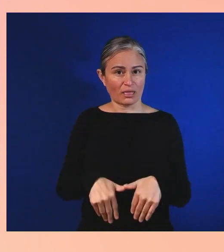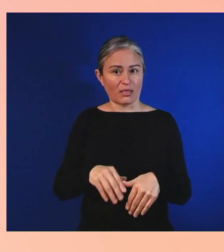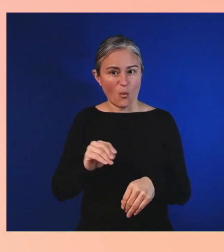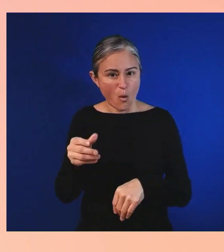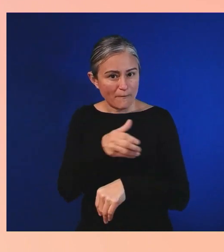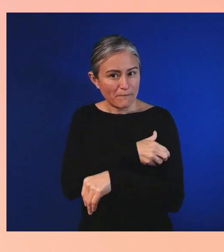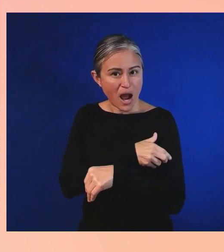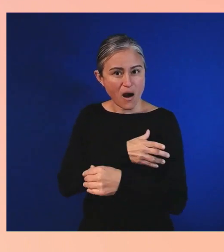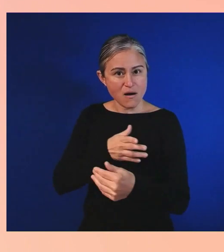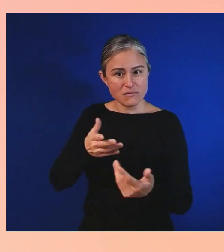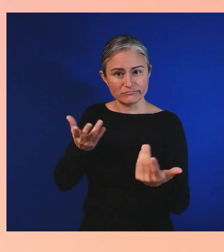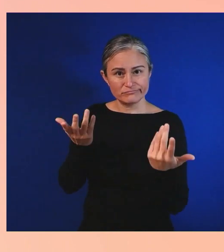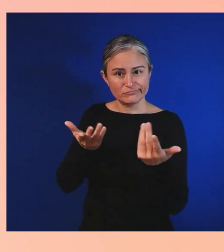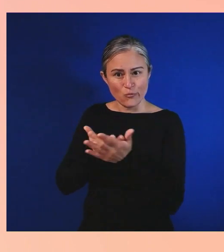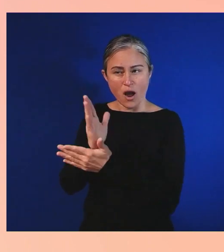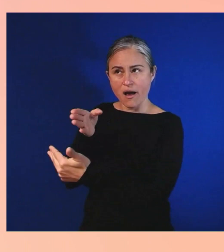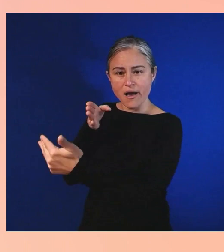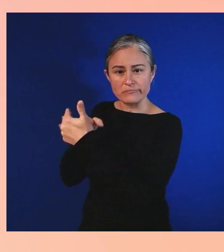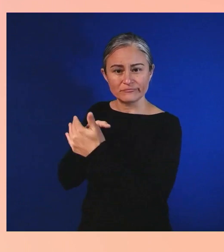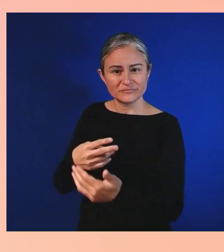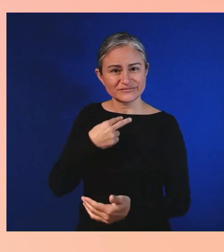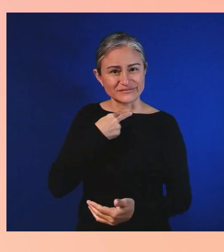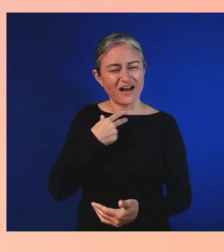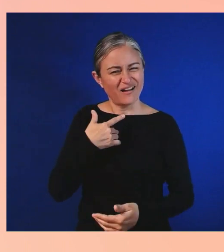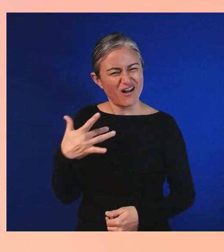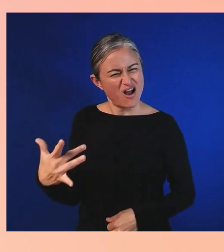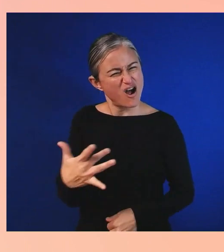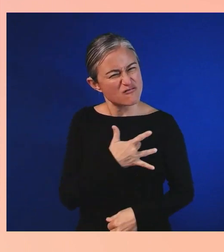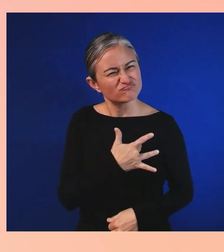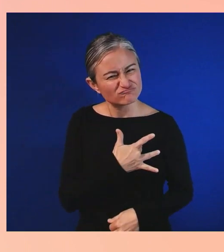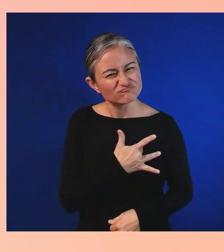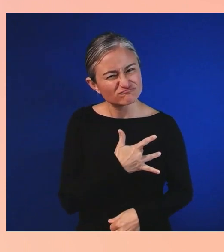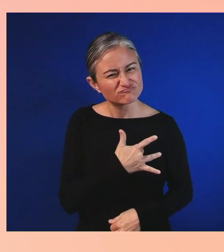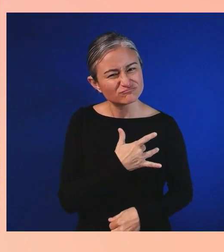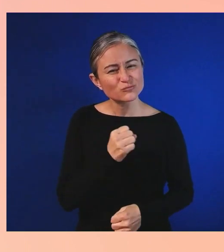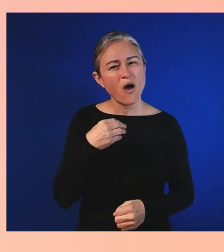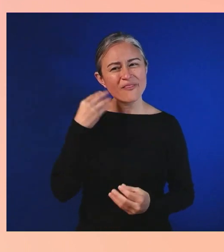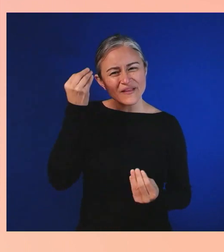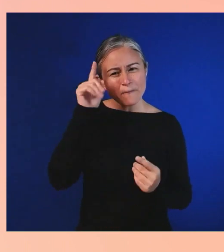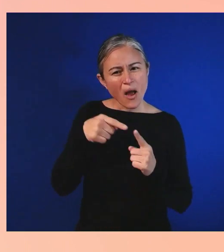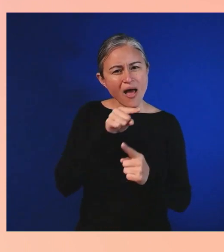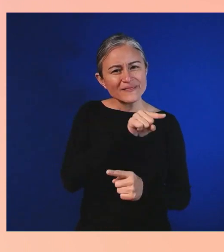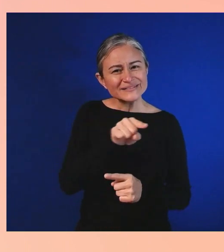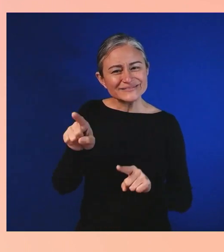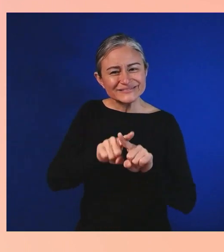into practice. This is a corporation that scored very high